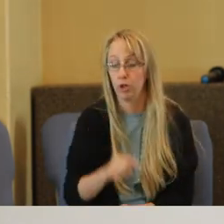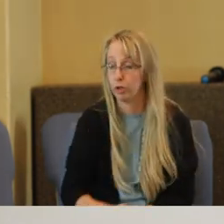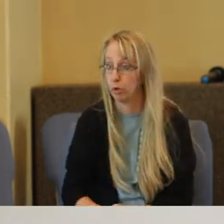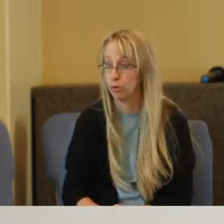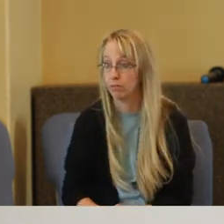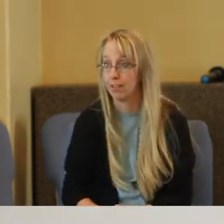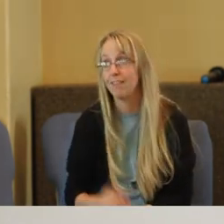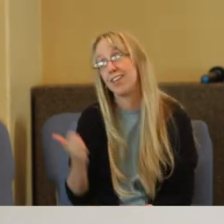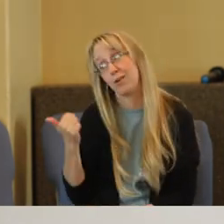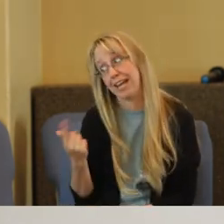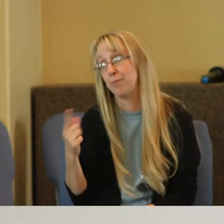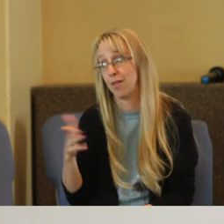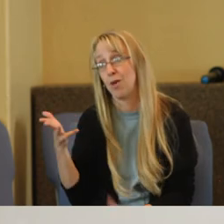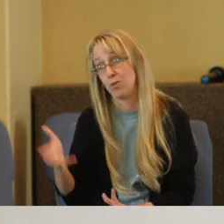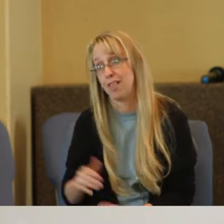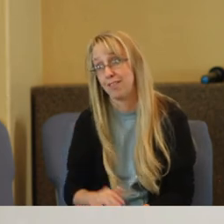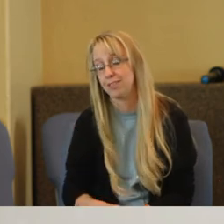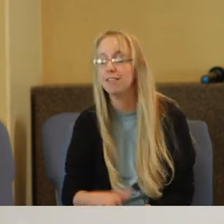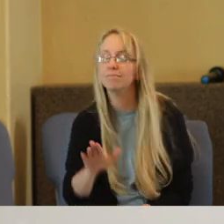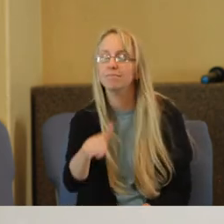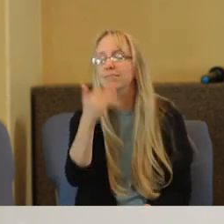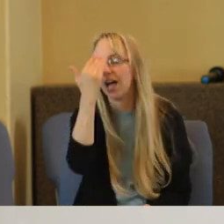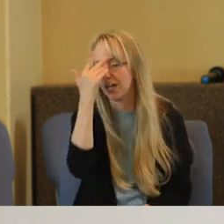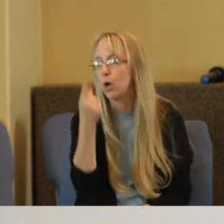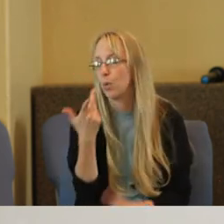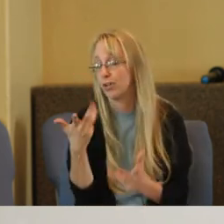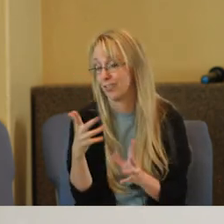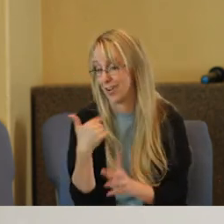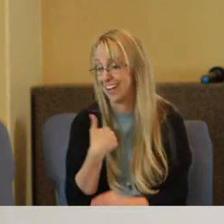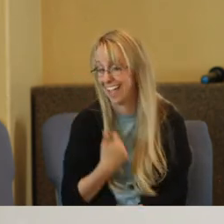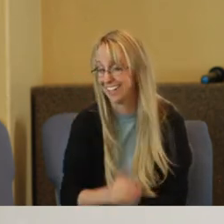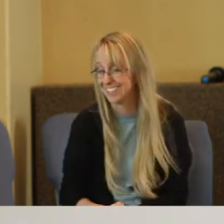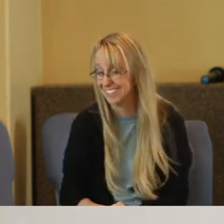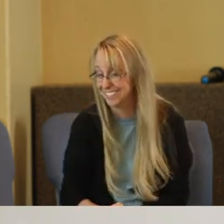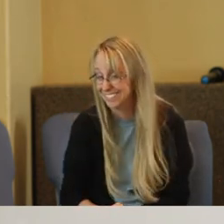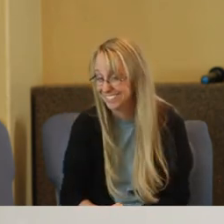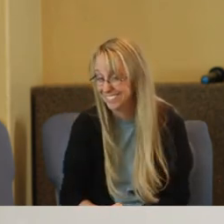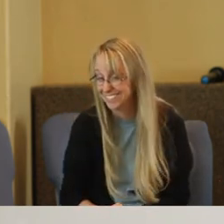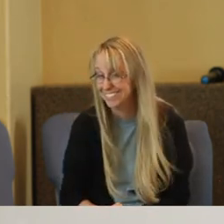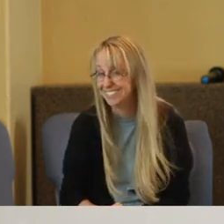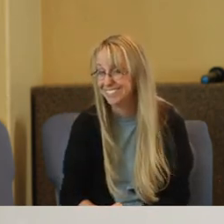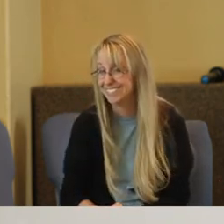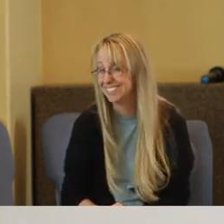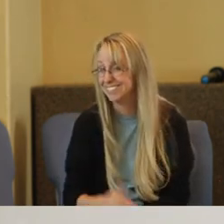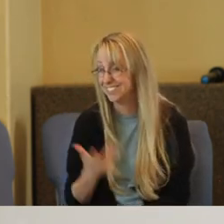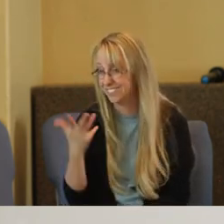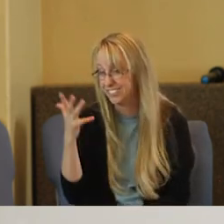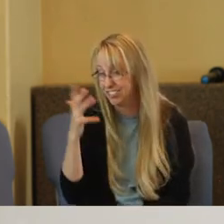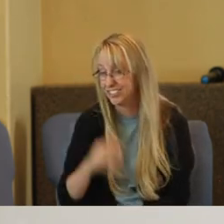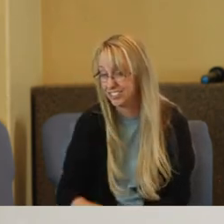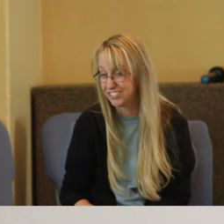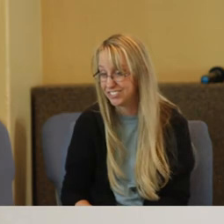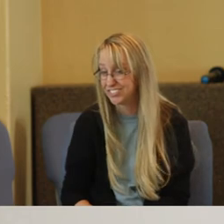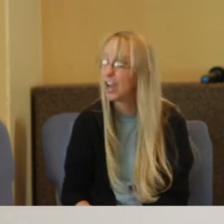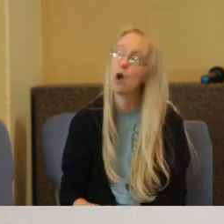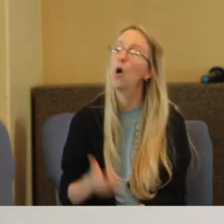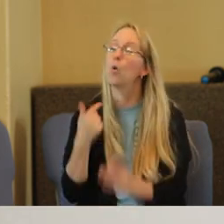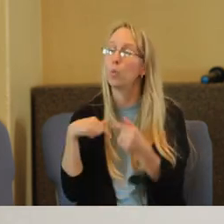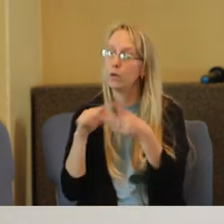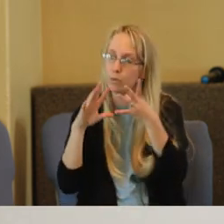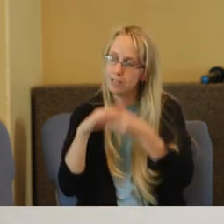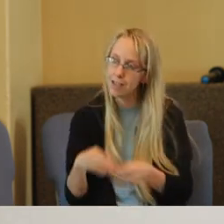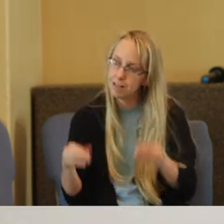those left. I said, I know one that already has. Right? When we tell the stories